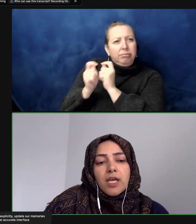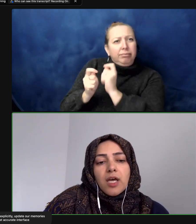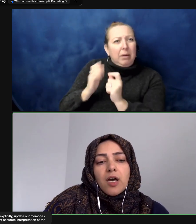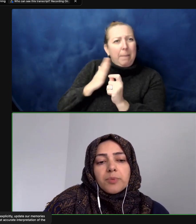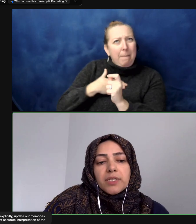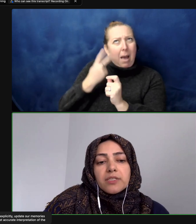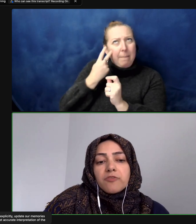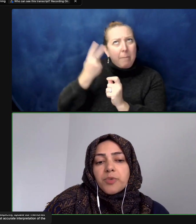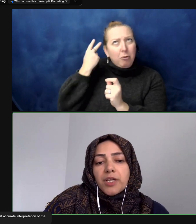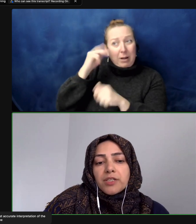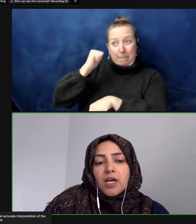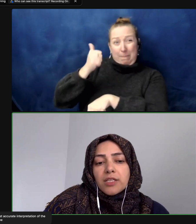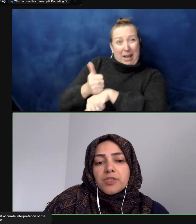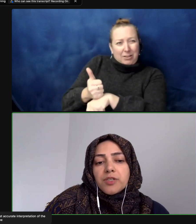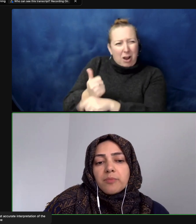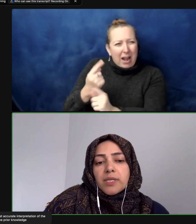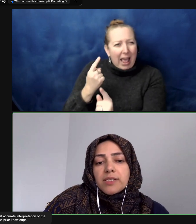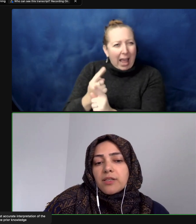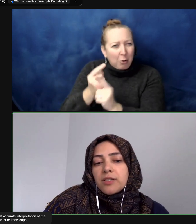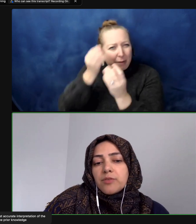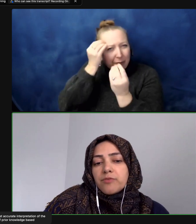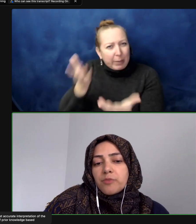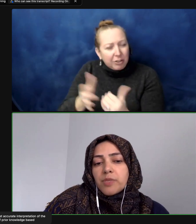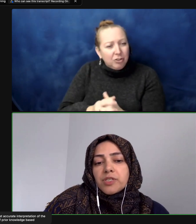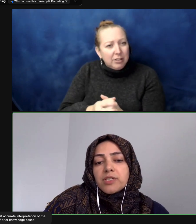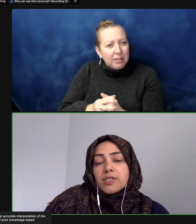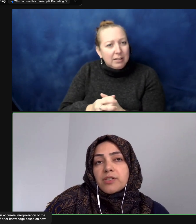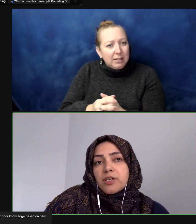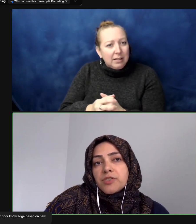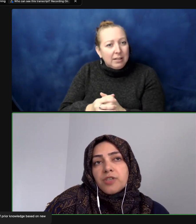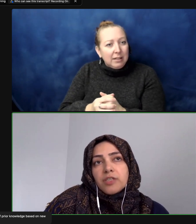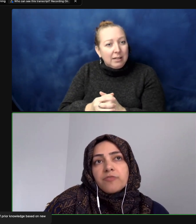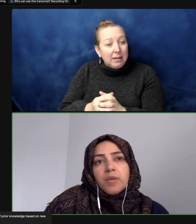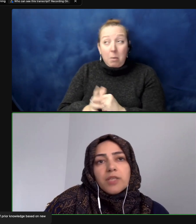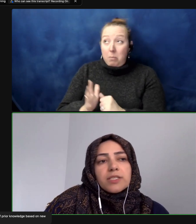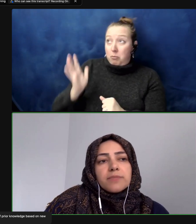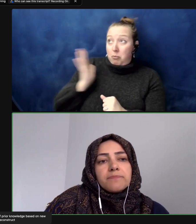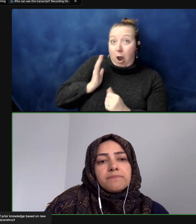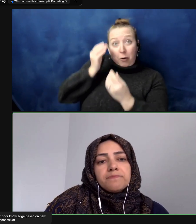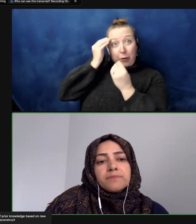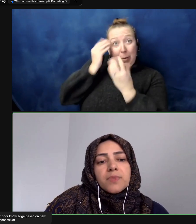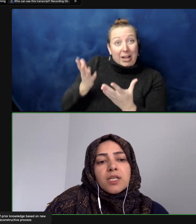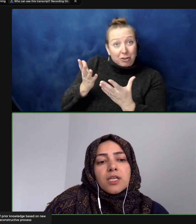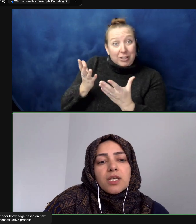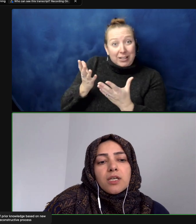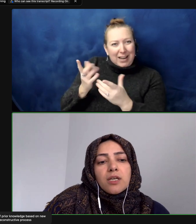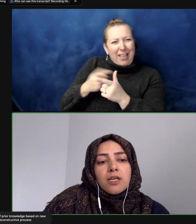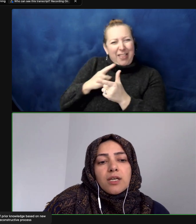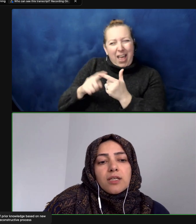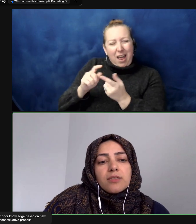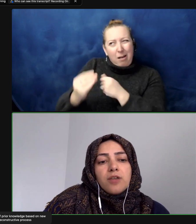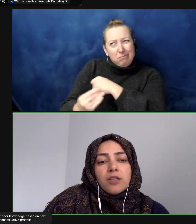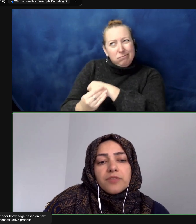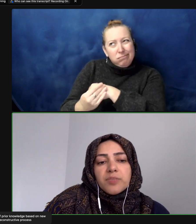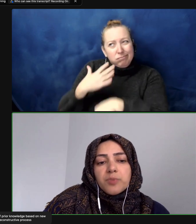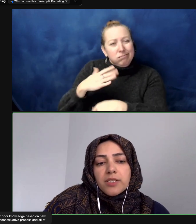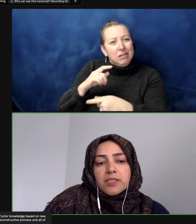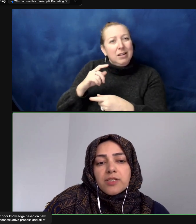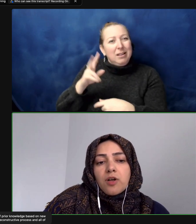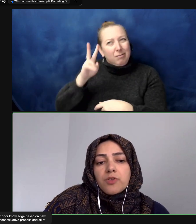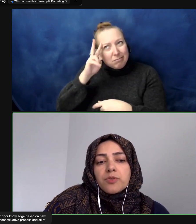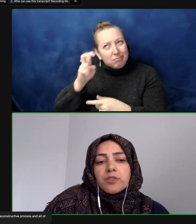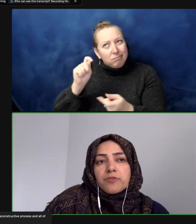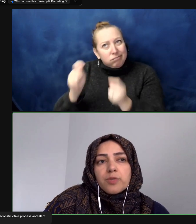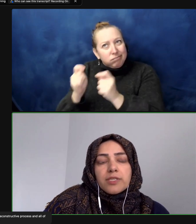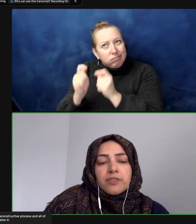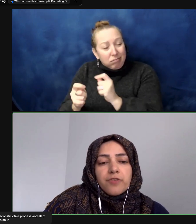event. Updating of prior knowledge based on new information is a reconstructive process. And all of these